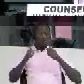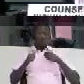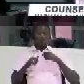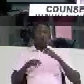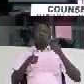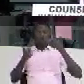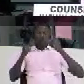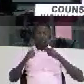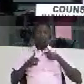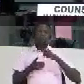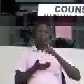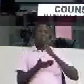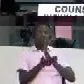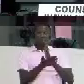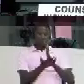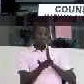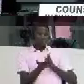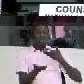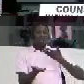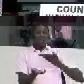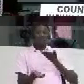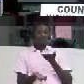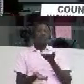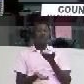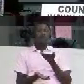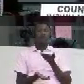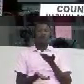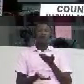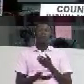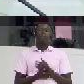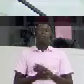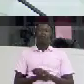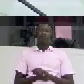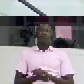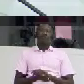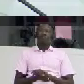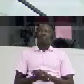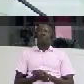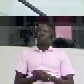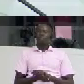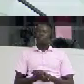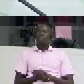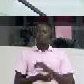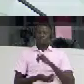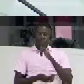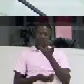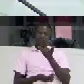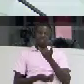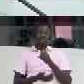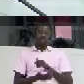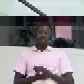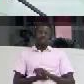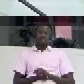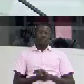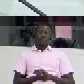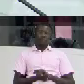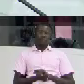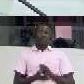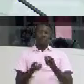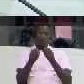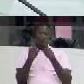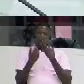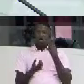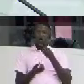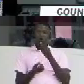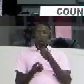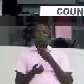Bon daal bu loolu amee dafa fekk ne am na lu am solo loo xam ne moo xew balaa ngeen a def loolu. Wow. Yes. Tell us how you got